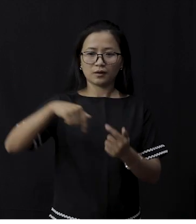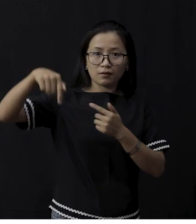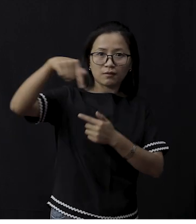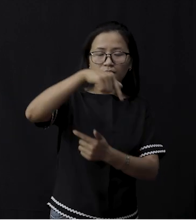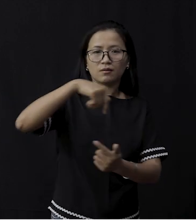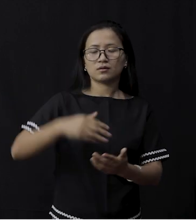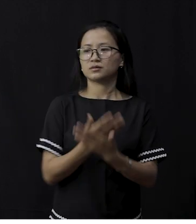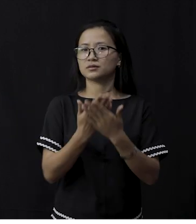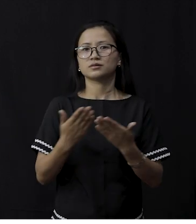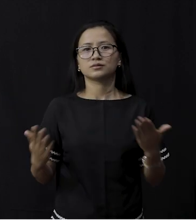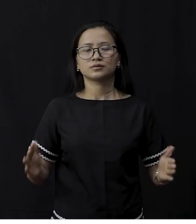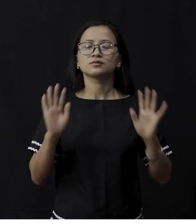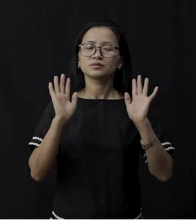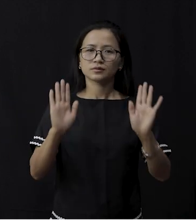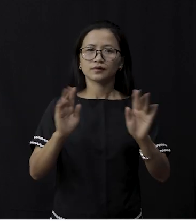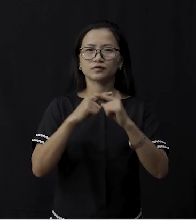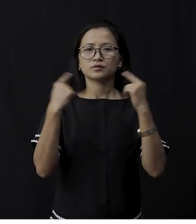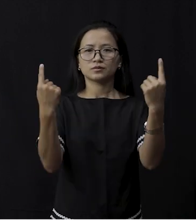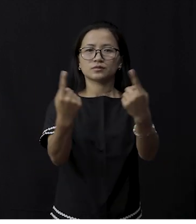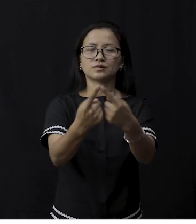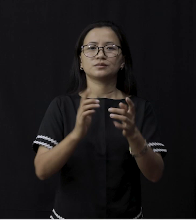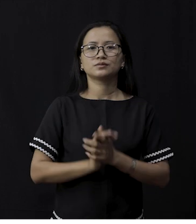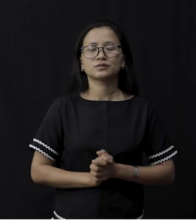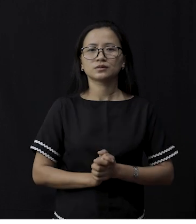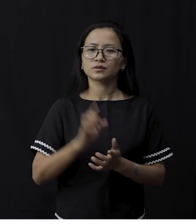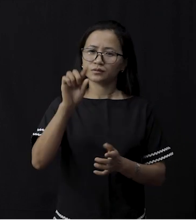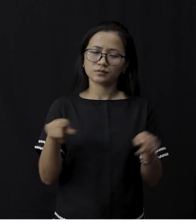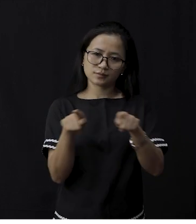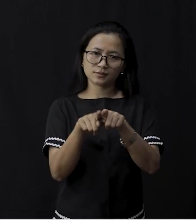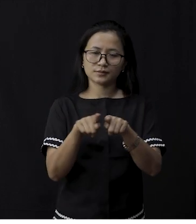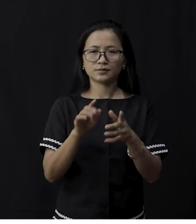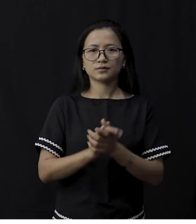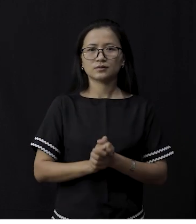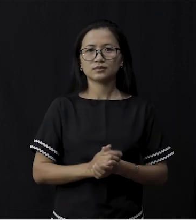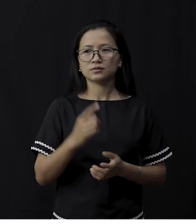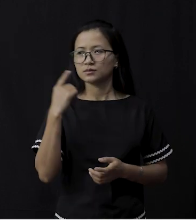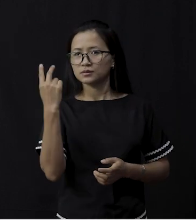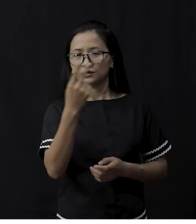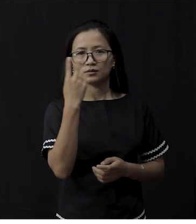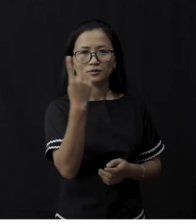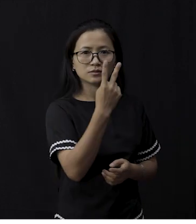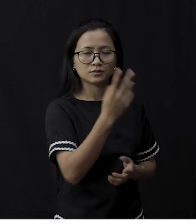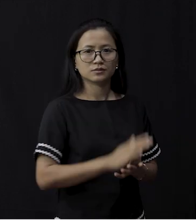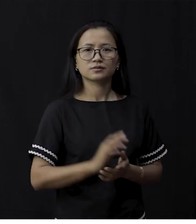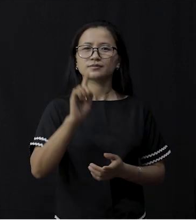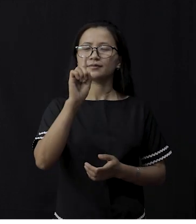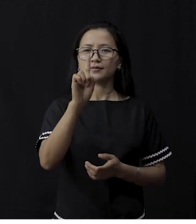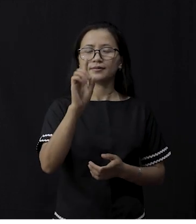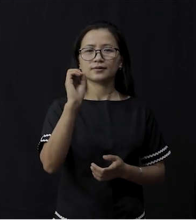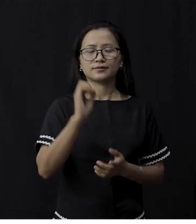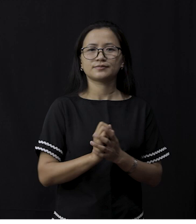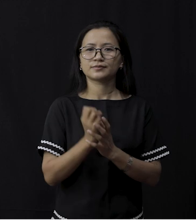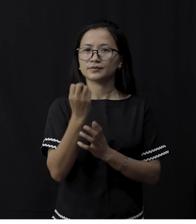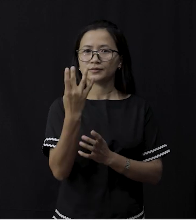around the things that you have in the room. And I'm going to do the same. So, start looking around. I'm going to give you 10 seconds.